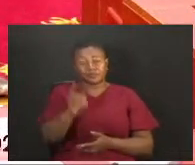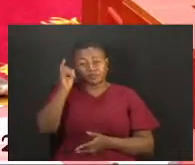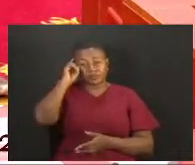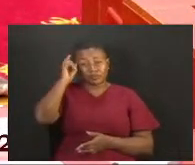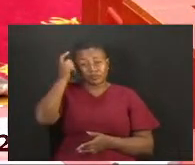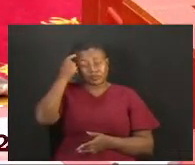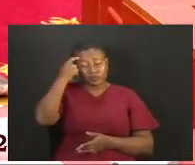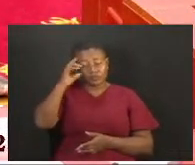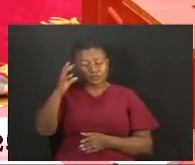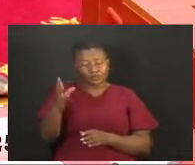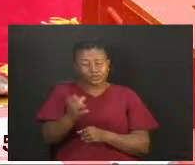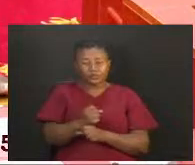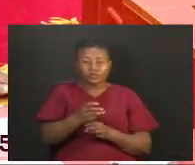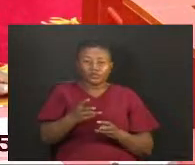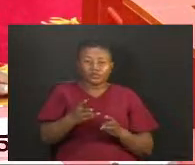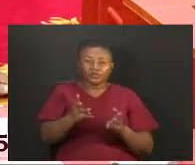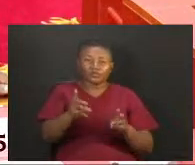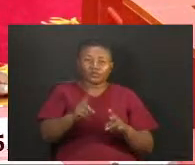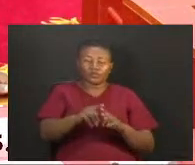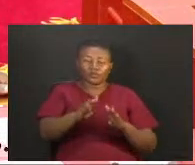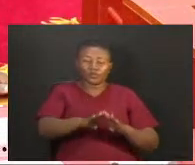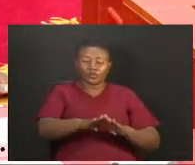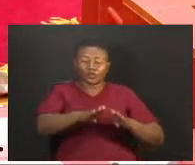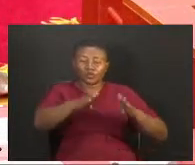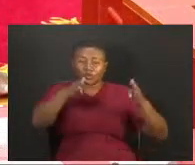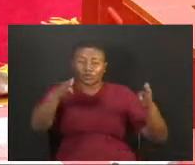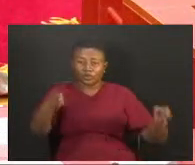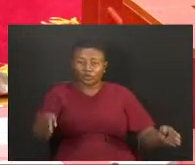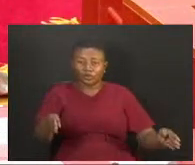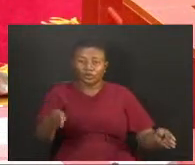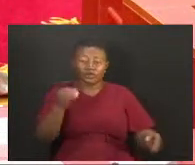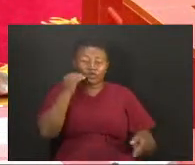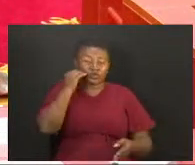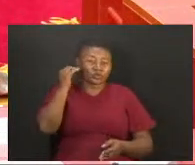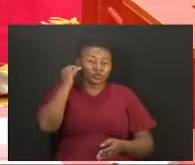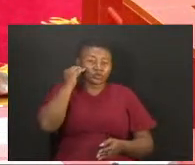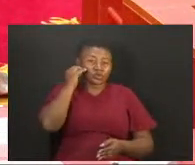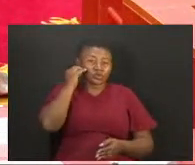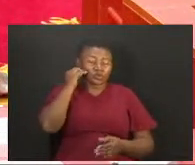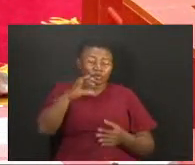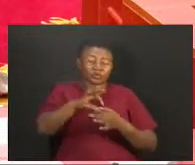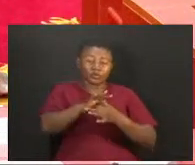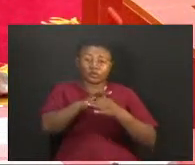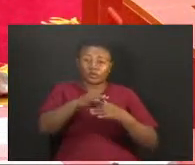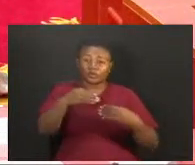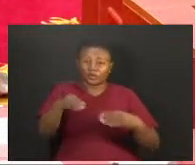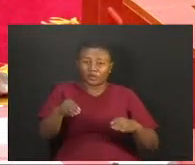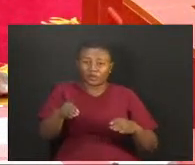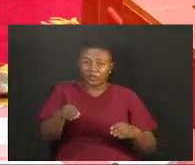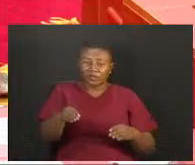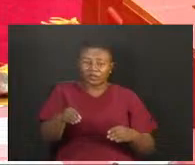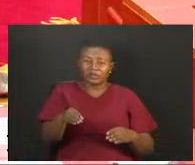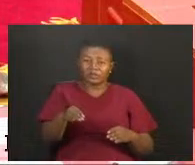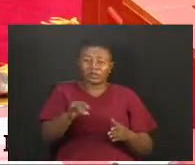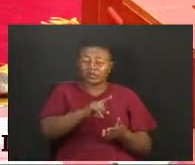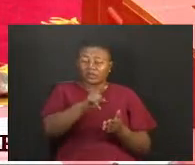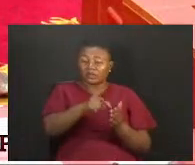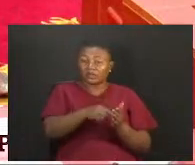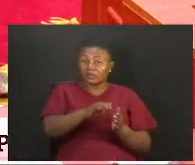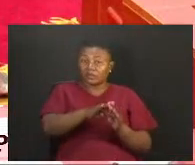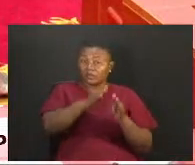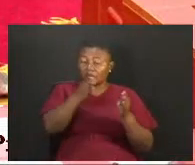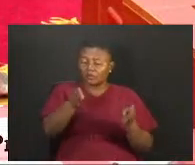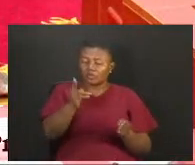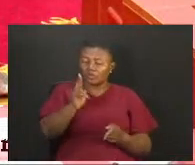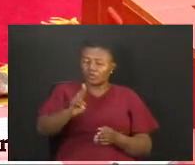take steps to reopen the domestic bond market to extend the maturity profile. The reopening will be executed